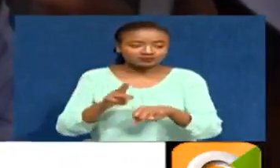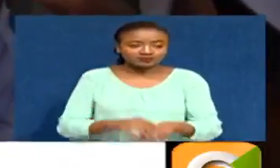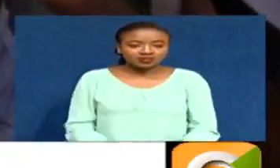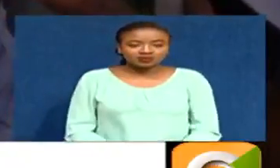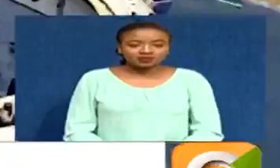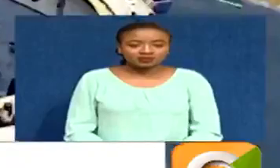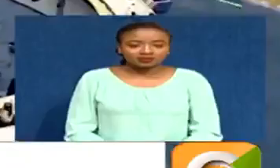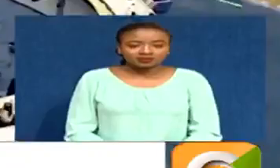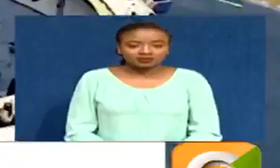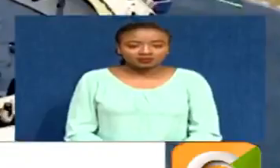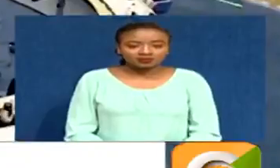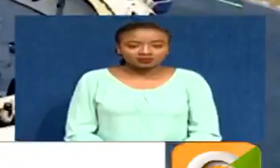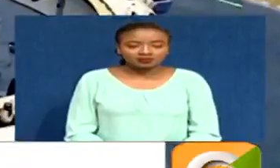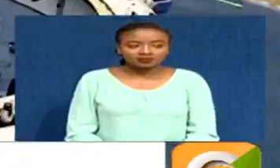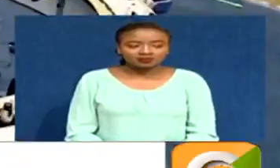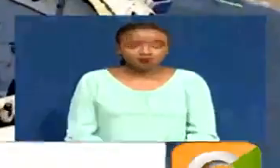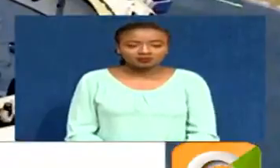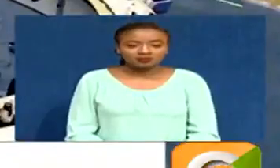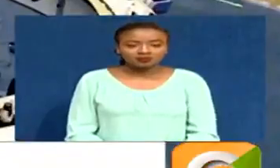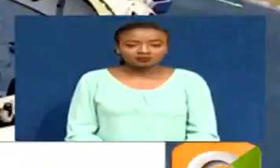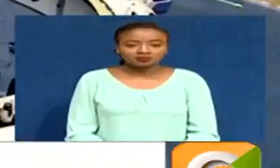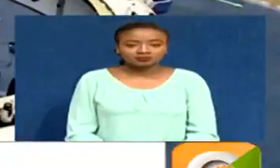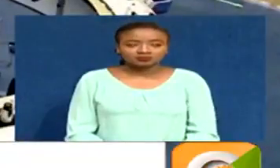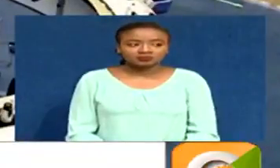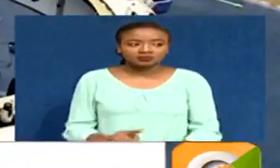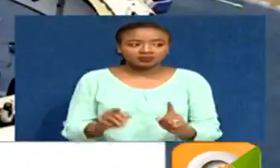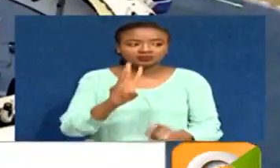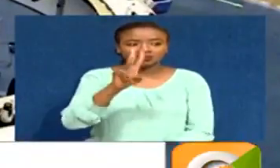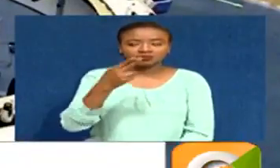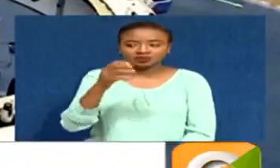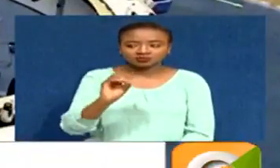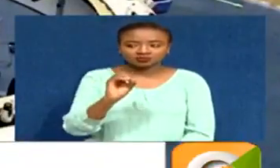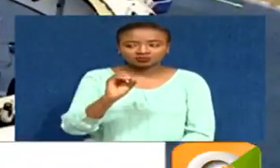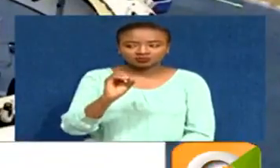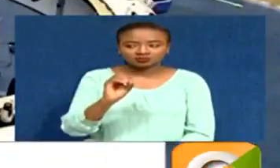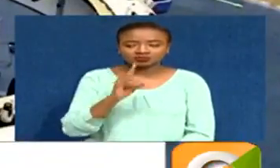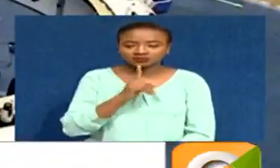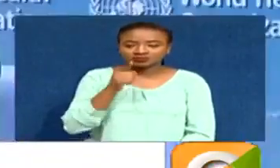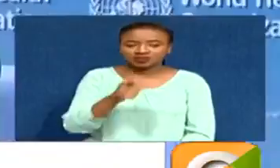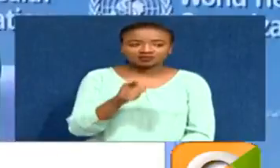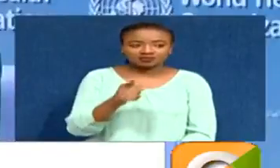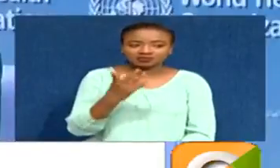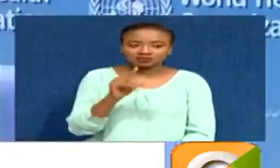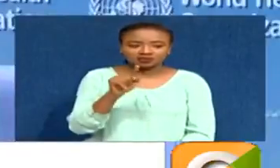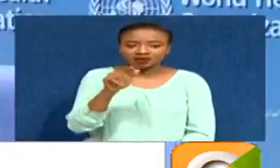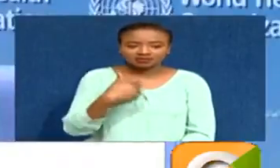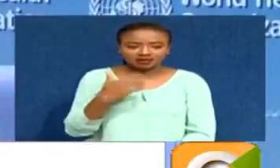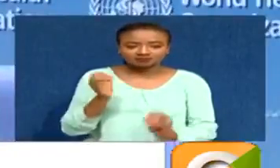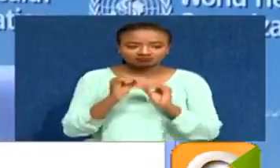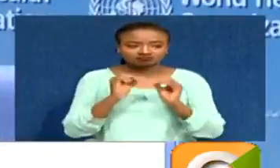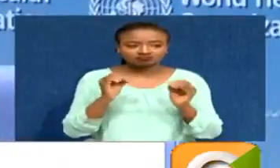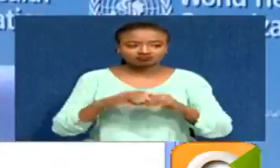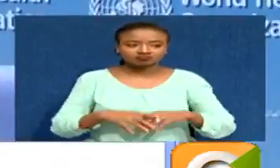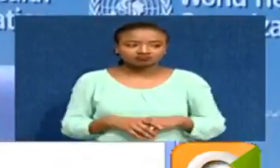not available. But WHO seems to disagree, calling it a data-free zone. So it's a little bit